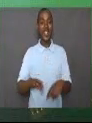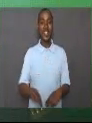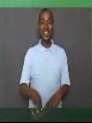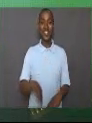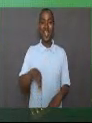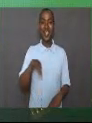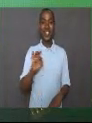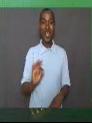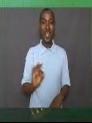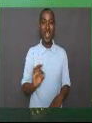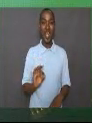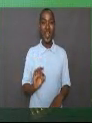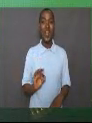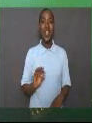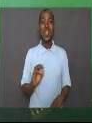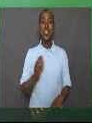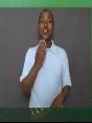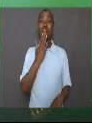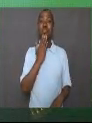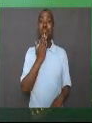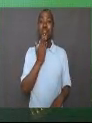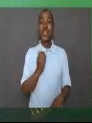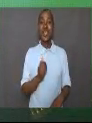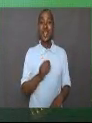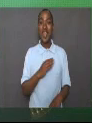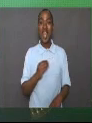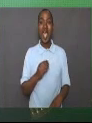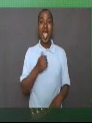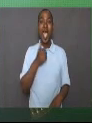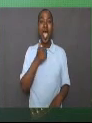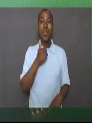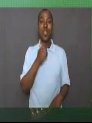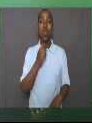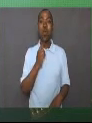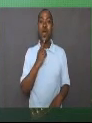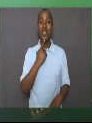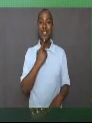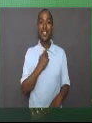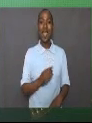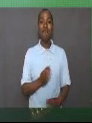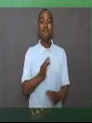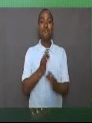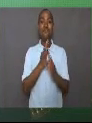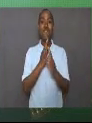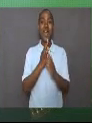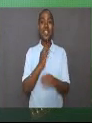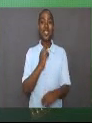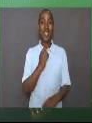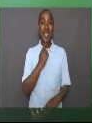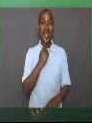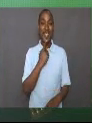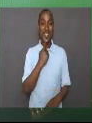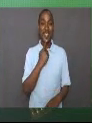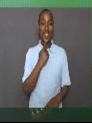Sugar, amino acids, and fatty acids are nutrients that are